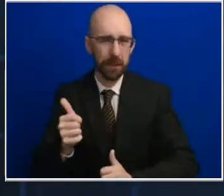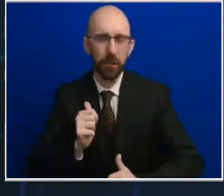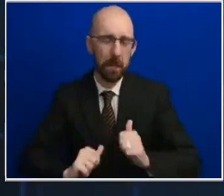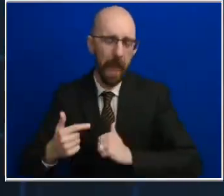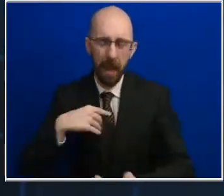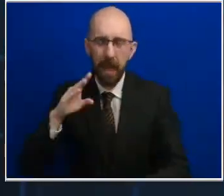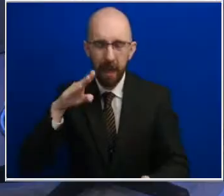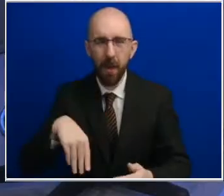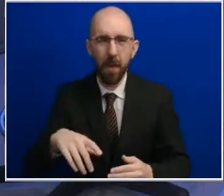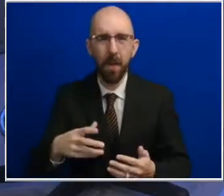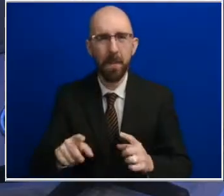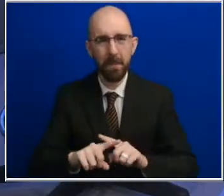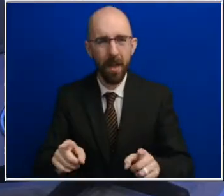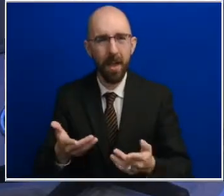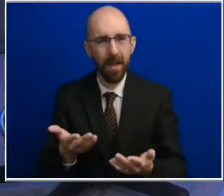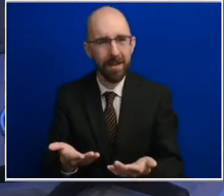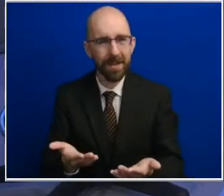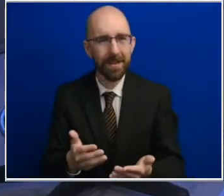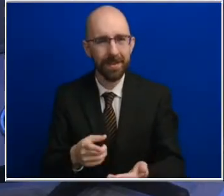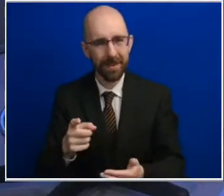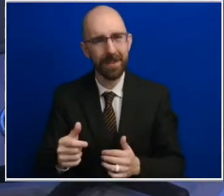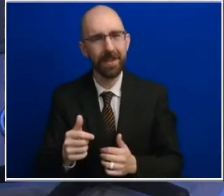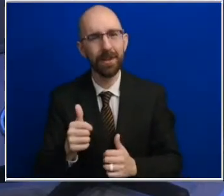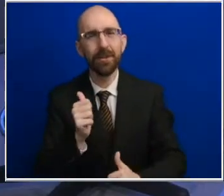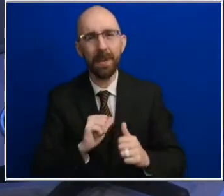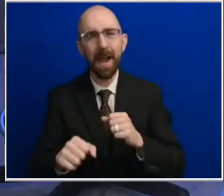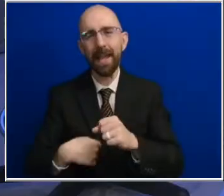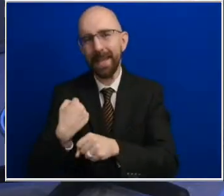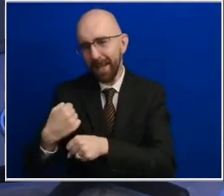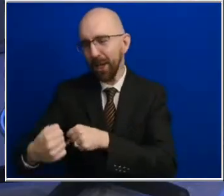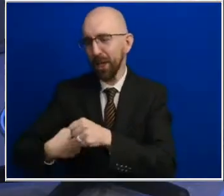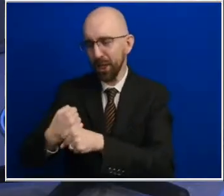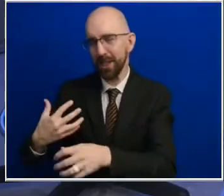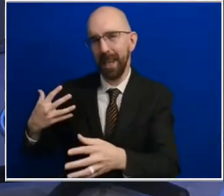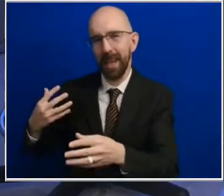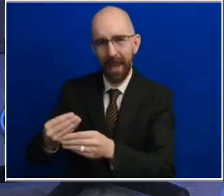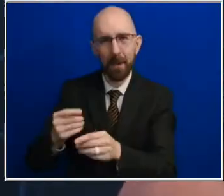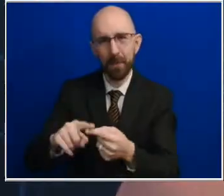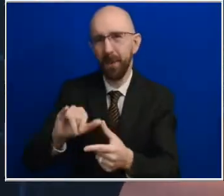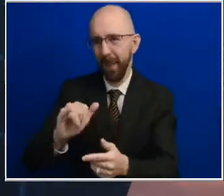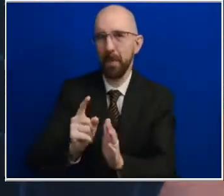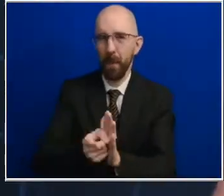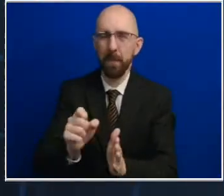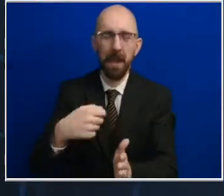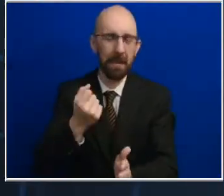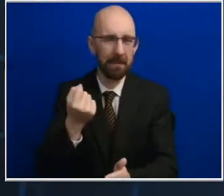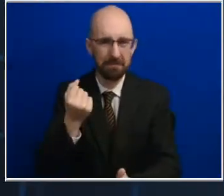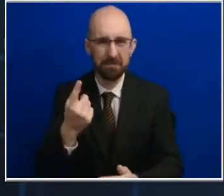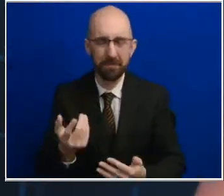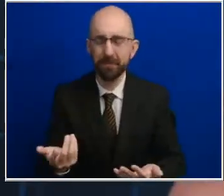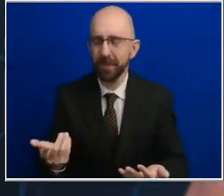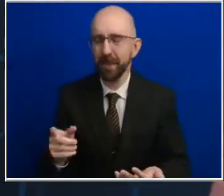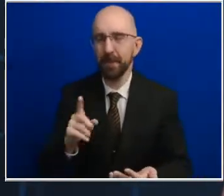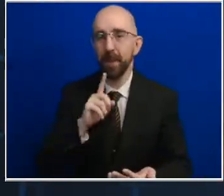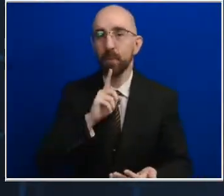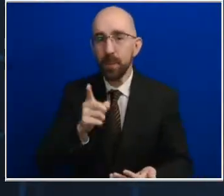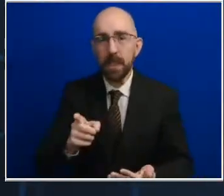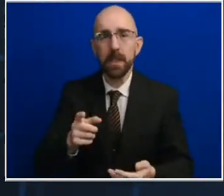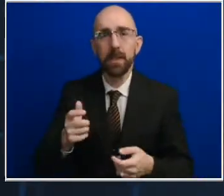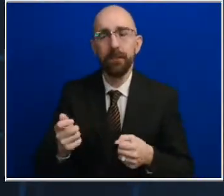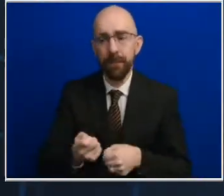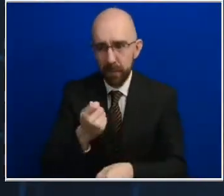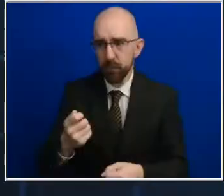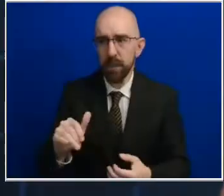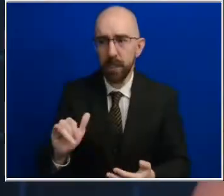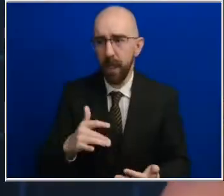dramatic but- years leading up to that. You're yeah, allowed to. But say that. true like victory and Right. like the feeling of